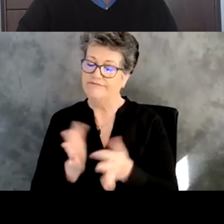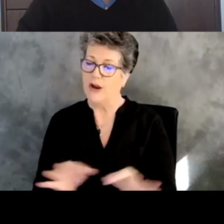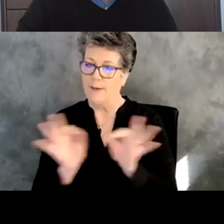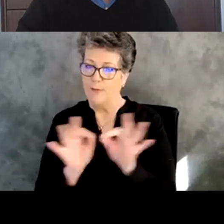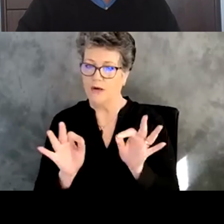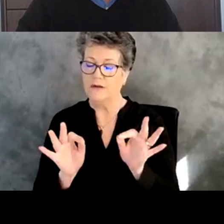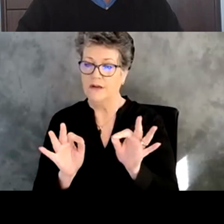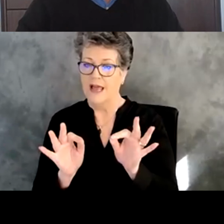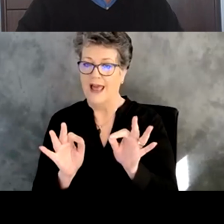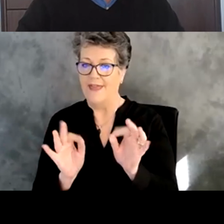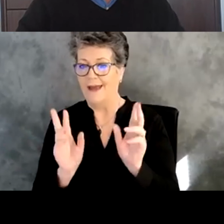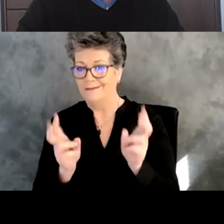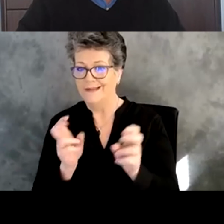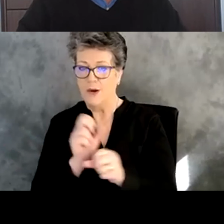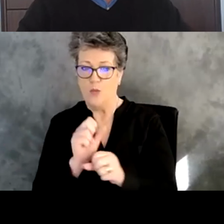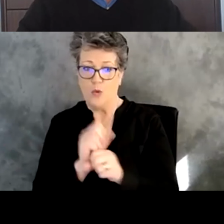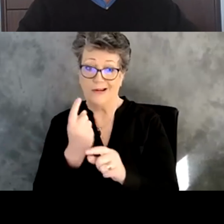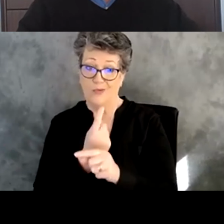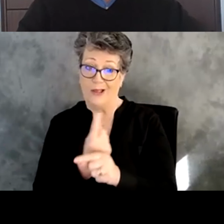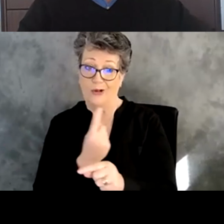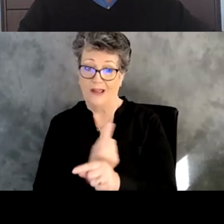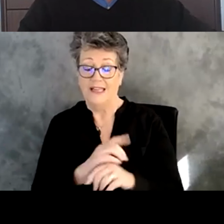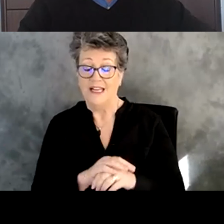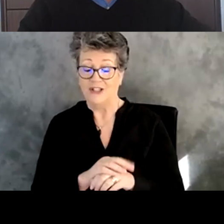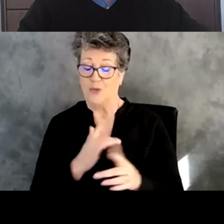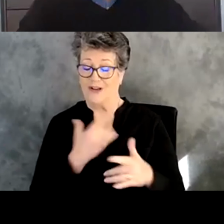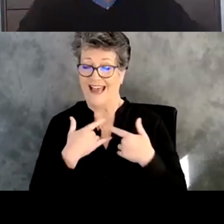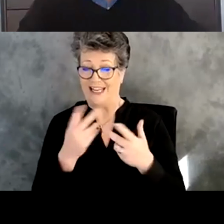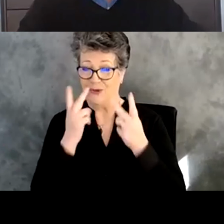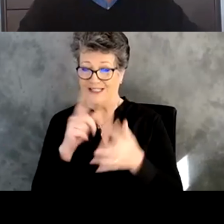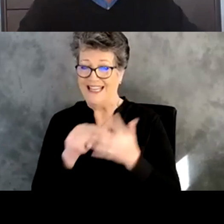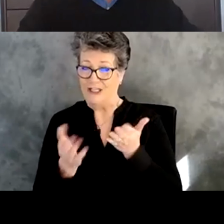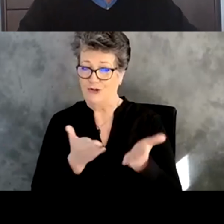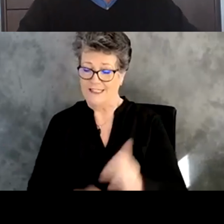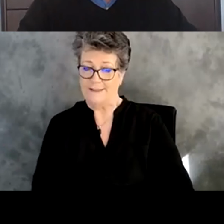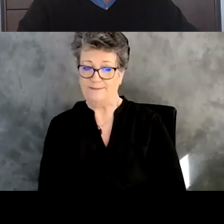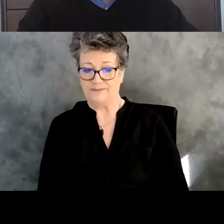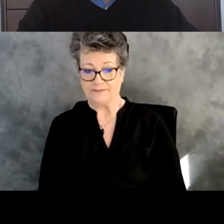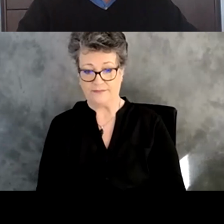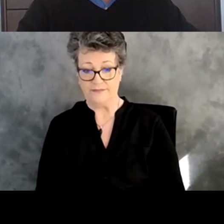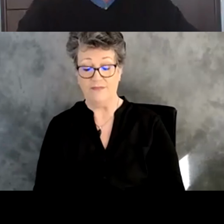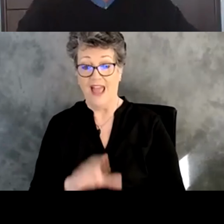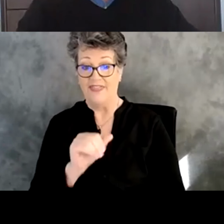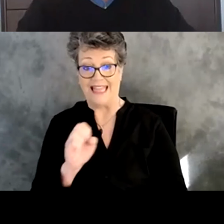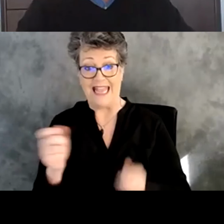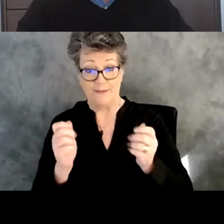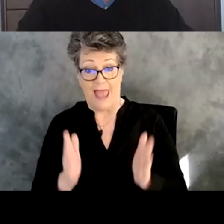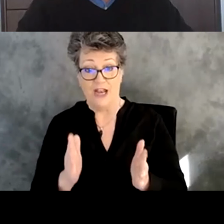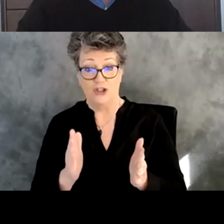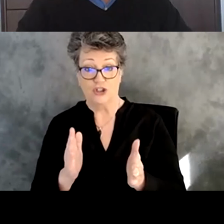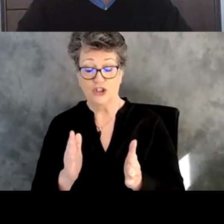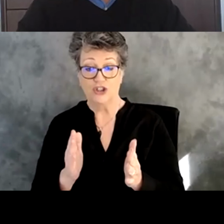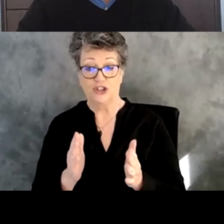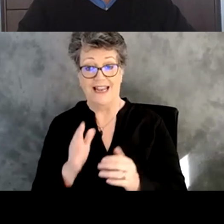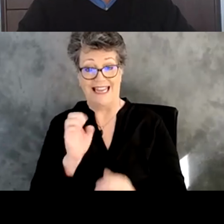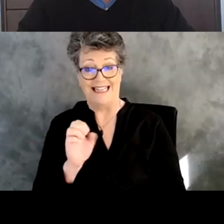in the context of our work on a regular basis. So we're very excited to see these. That case manager, enhanced case manager, would also be